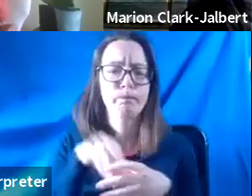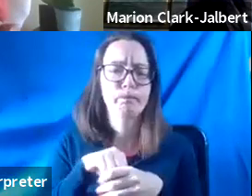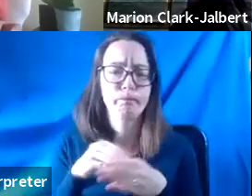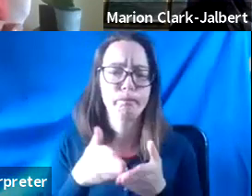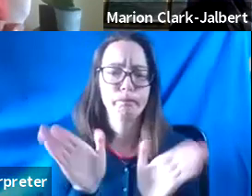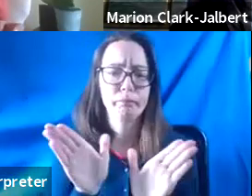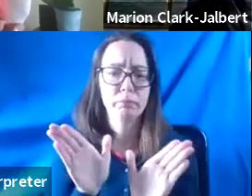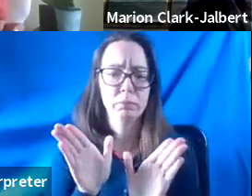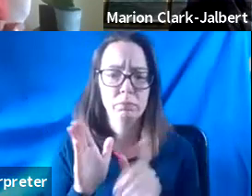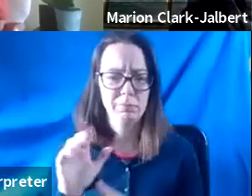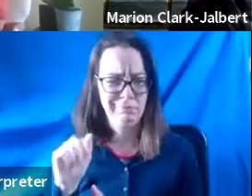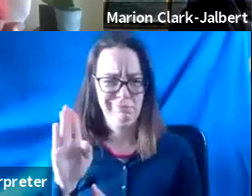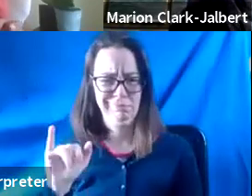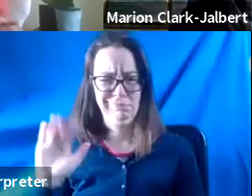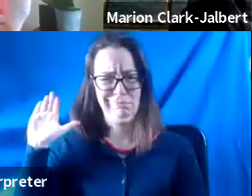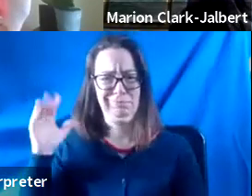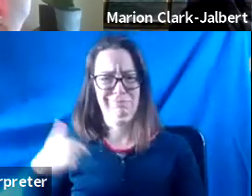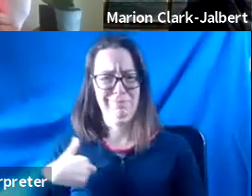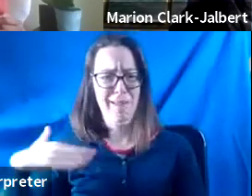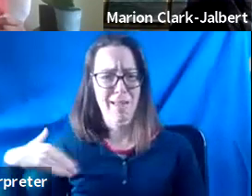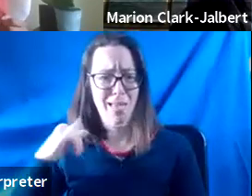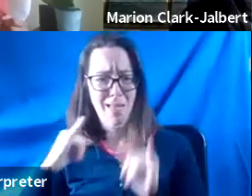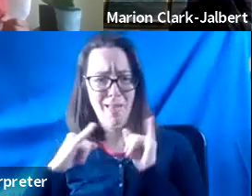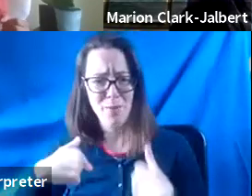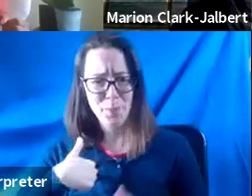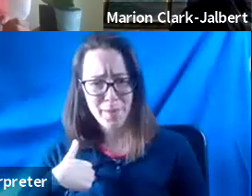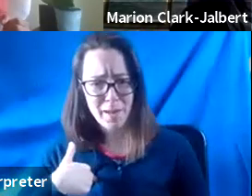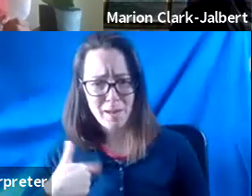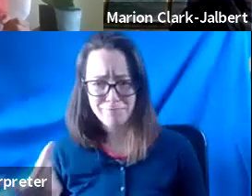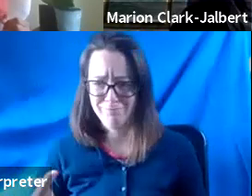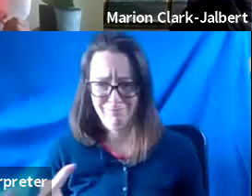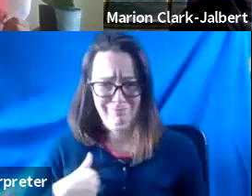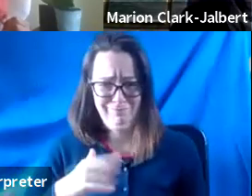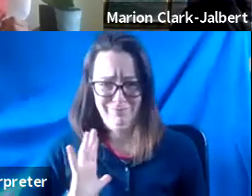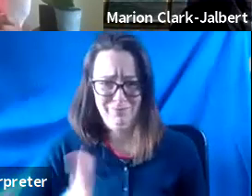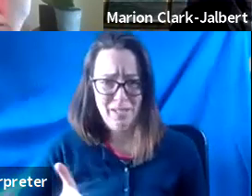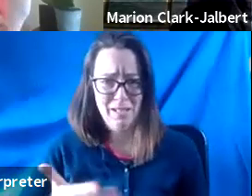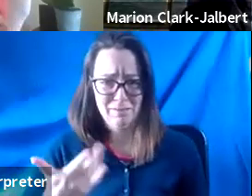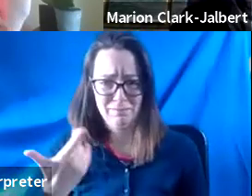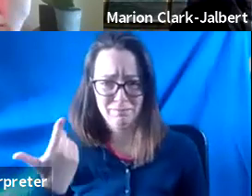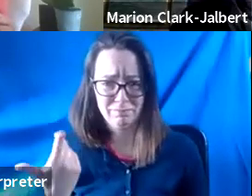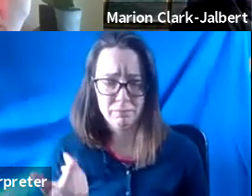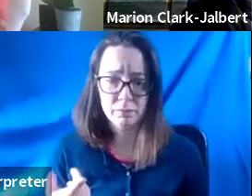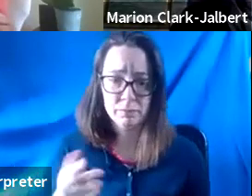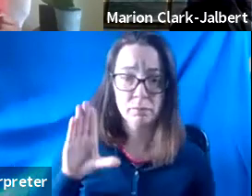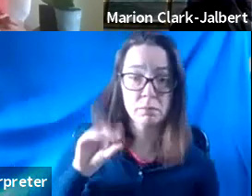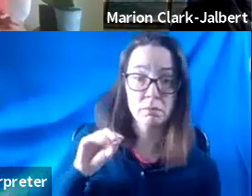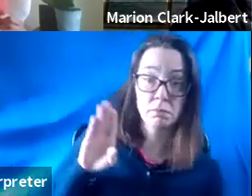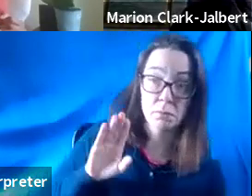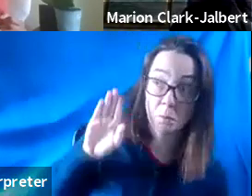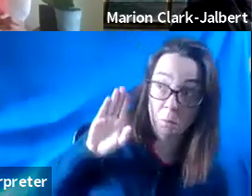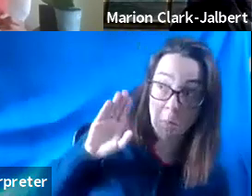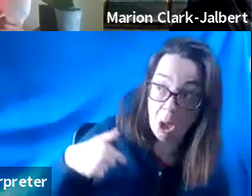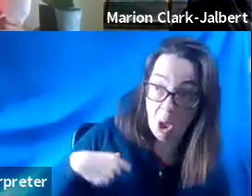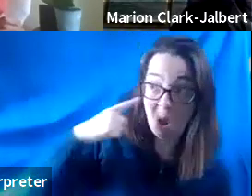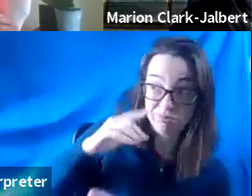didn't interview me. I'm fine with the way things are. I don't mind if there are more guys. And then Bob adds, I appreciate that Lourdes is trying